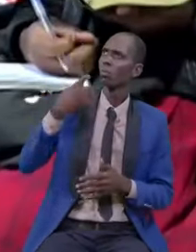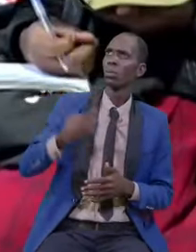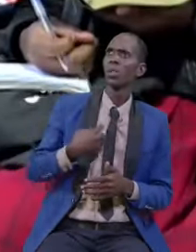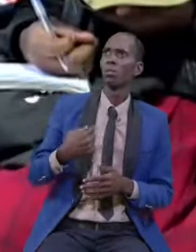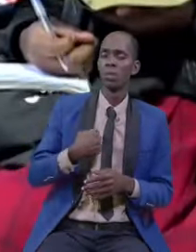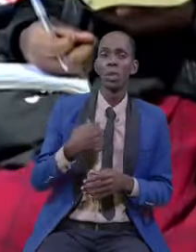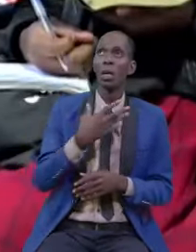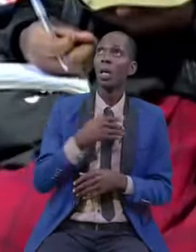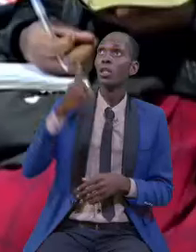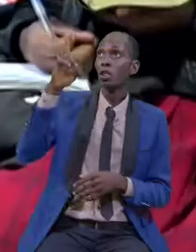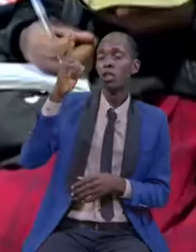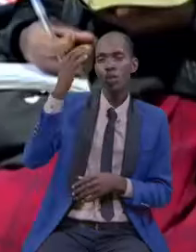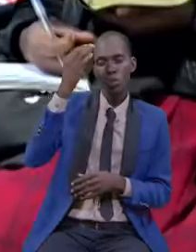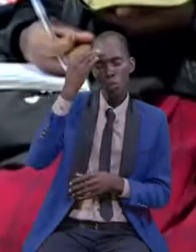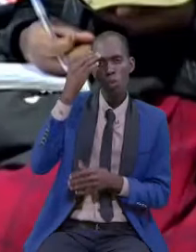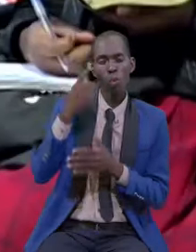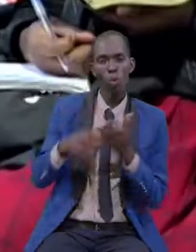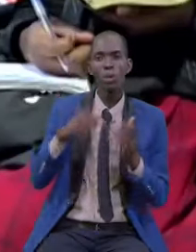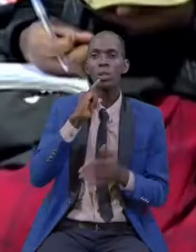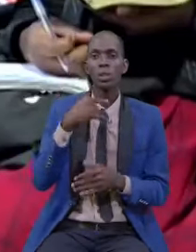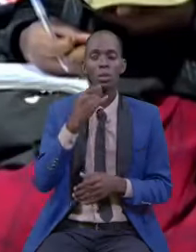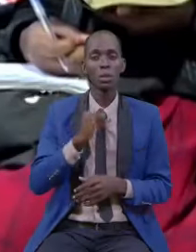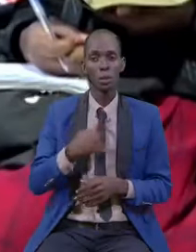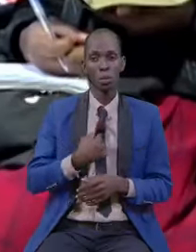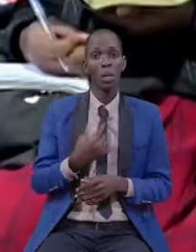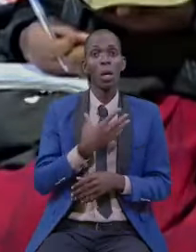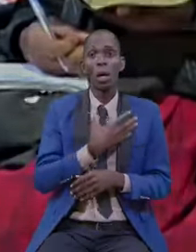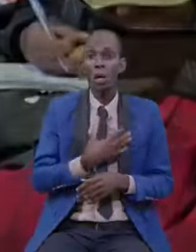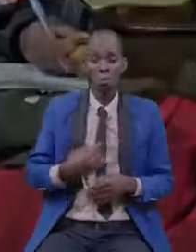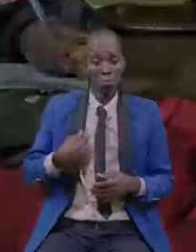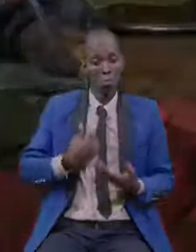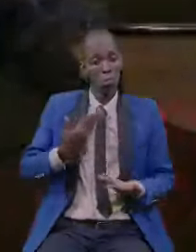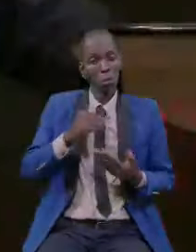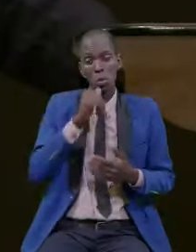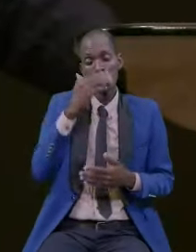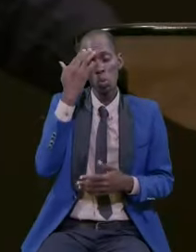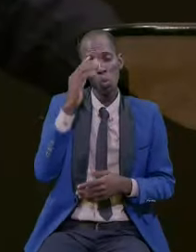He's called me out. And yet he did not know where he will